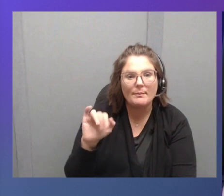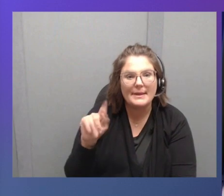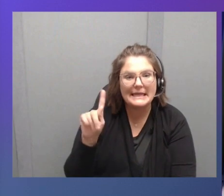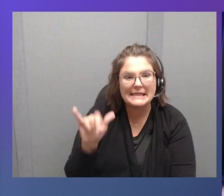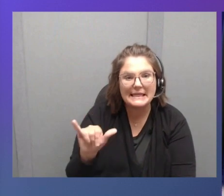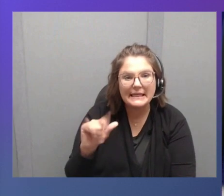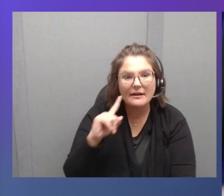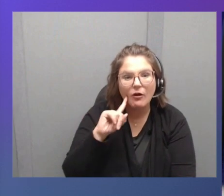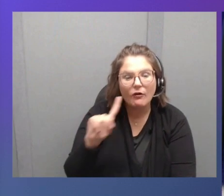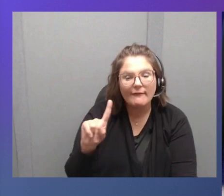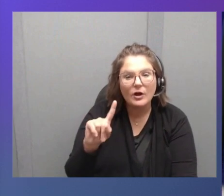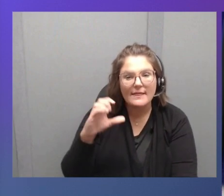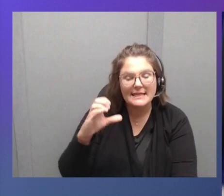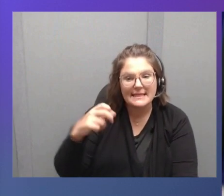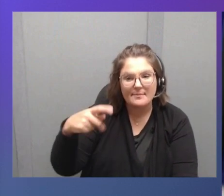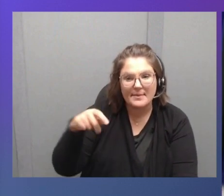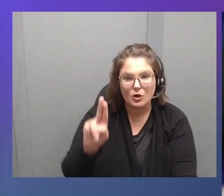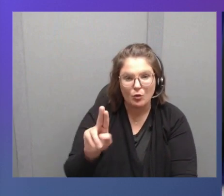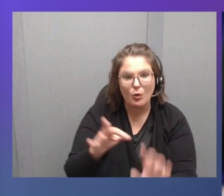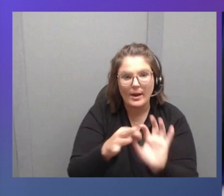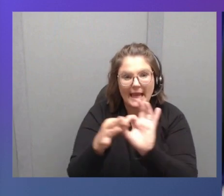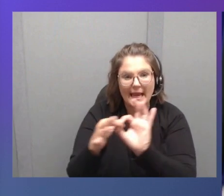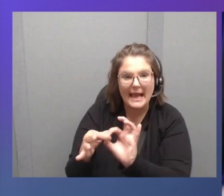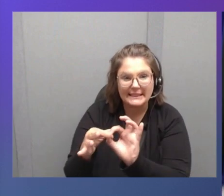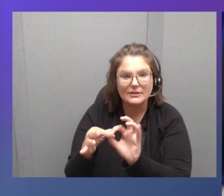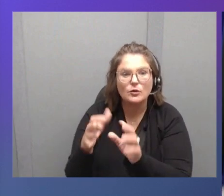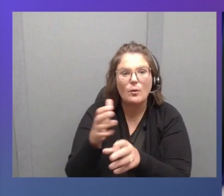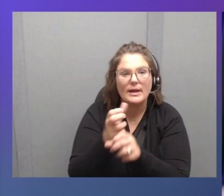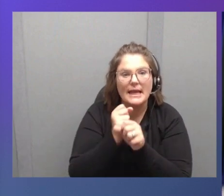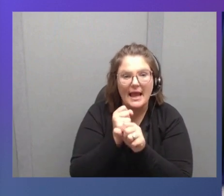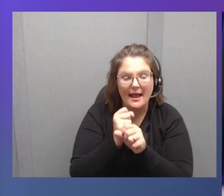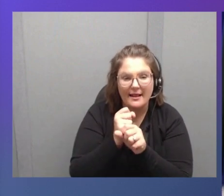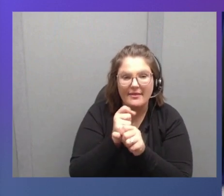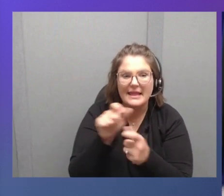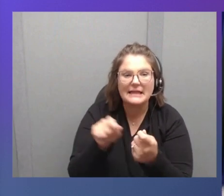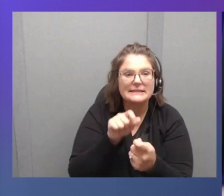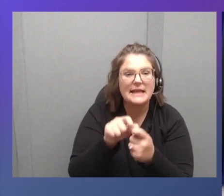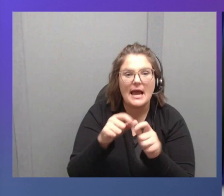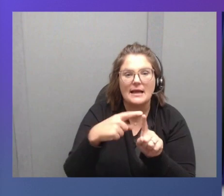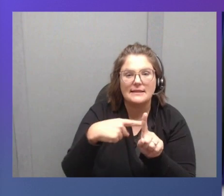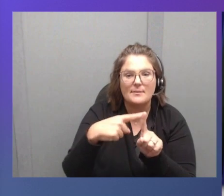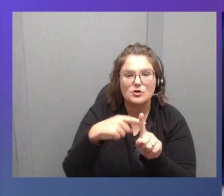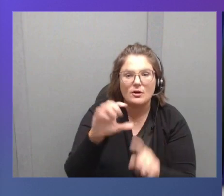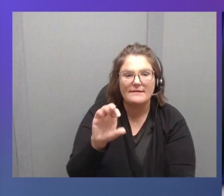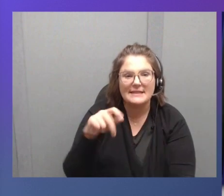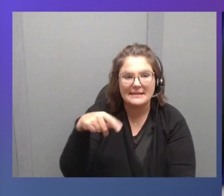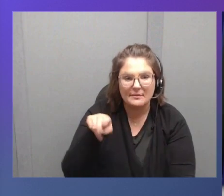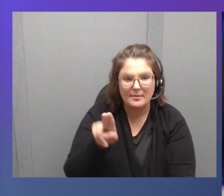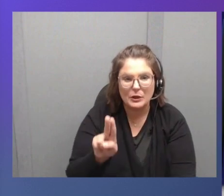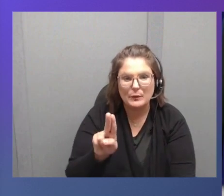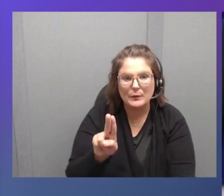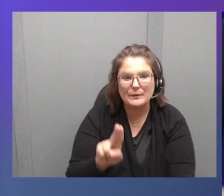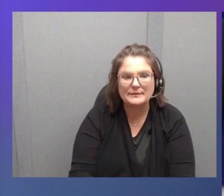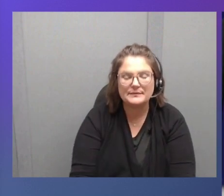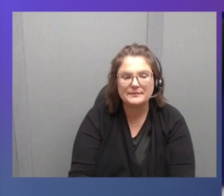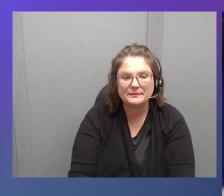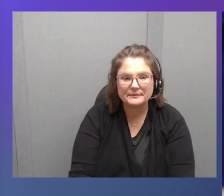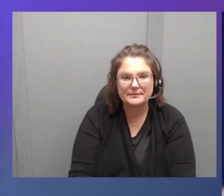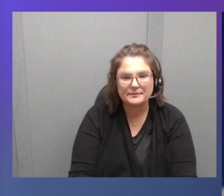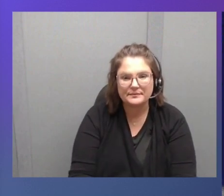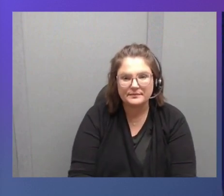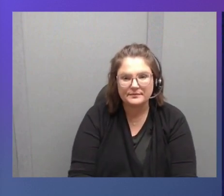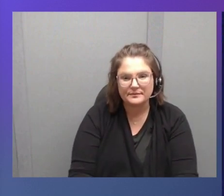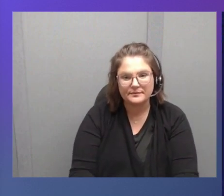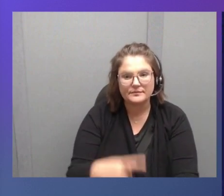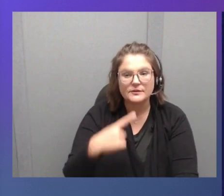CPU there. So getting the exact temperature of the CPU respectively there. Turn that back here a little bit. Okay. Coming from the bottom here, we have that red